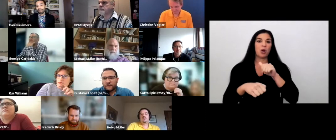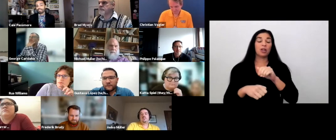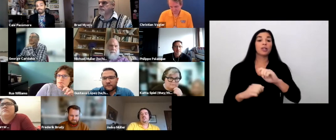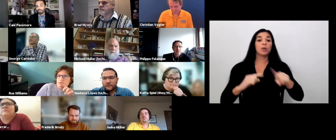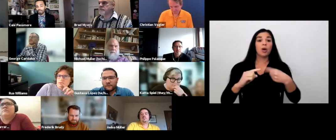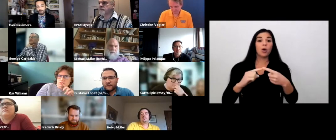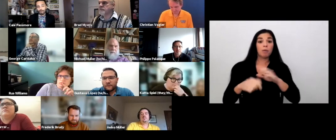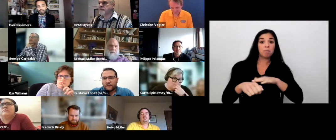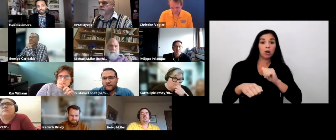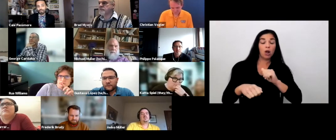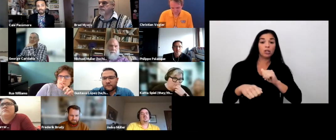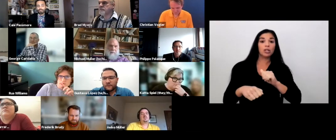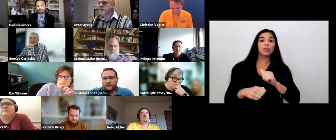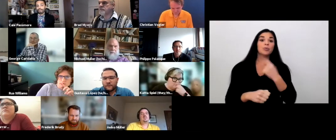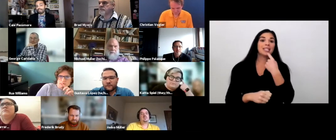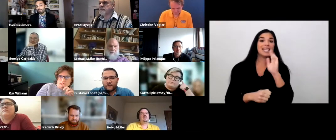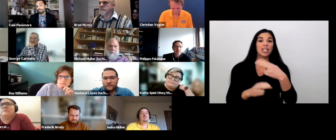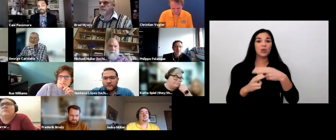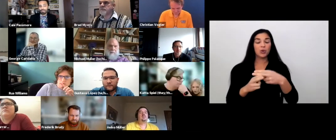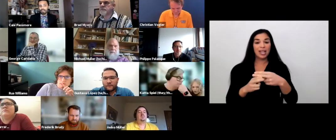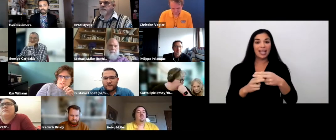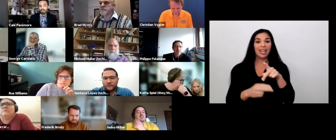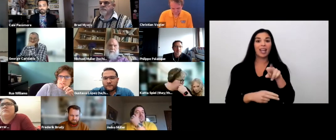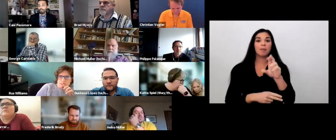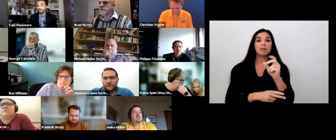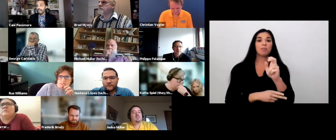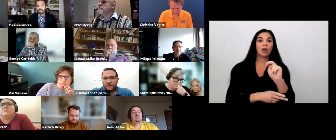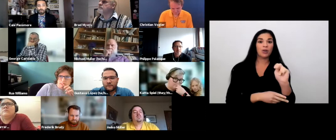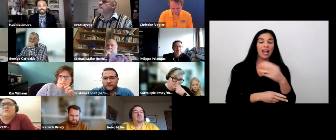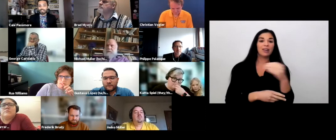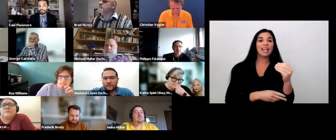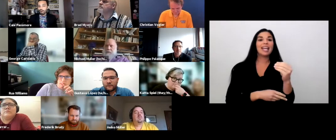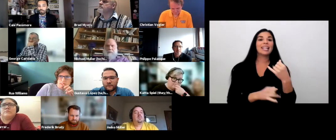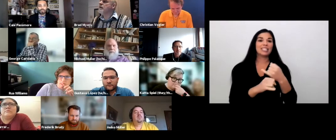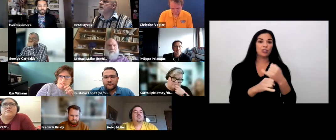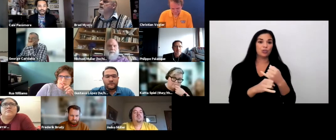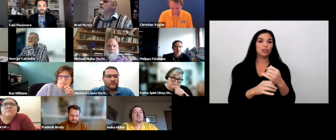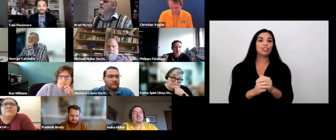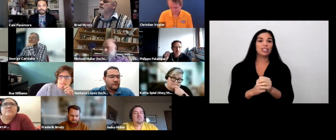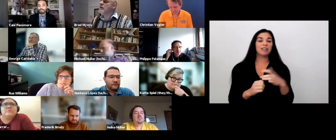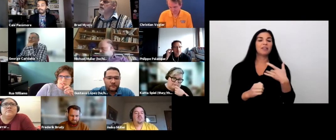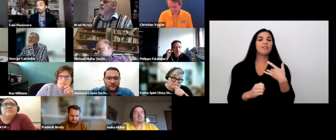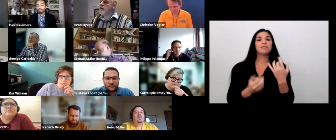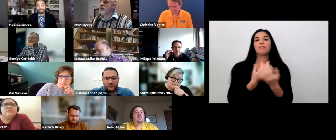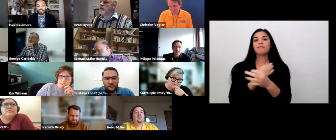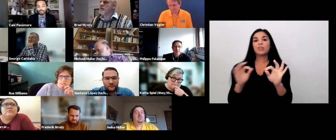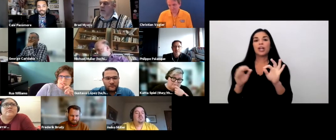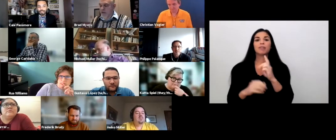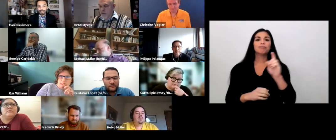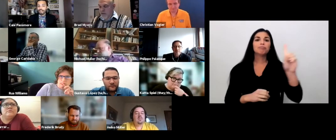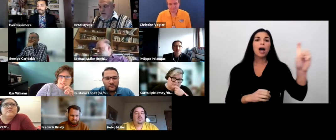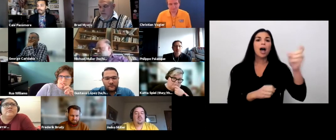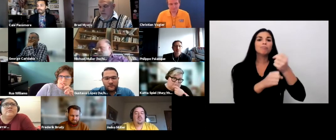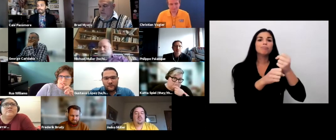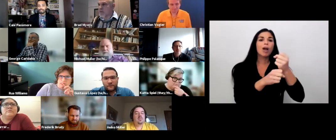pronoun, and institution to accommodate those who can't visually identify you. Feel free at any point to leave the talk, move around, take a moment to yourself if